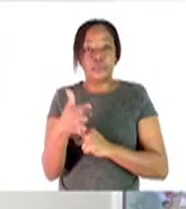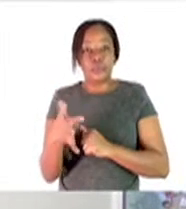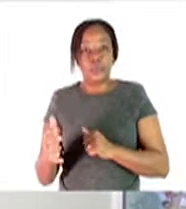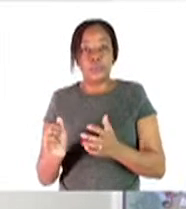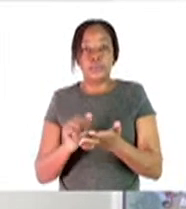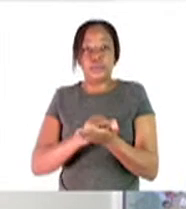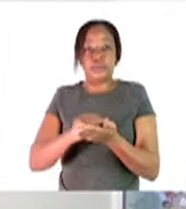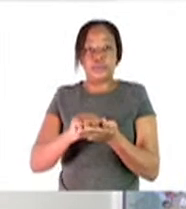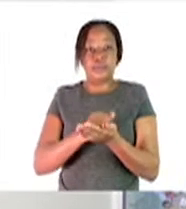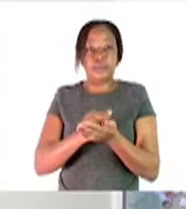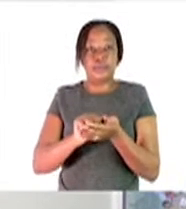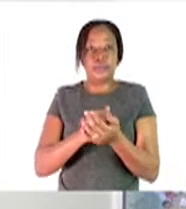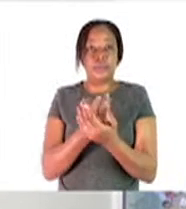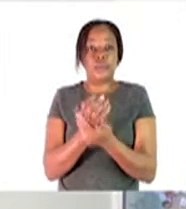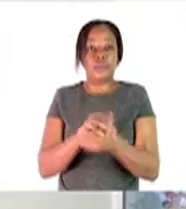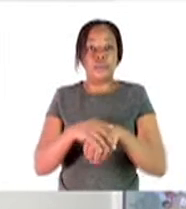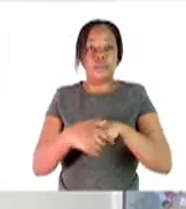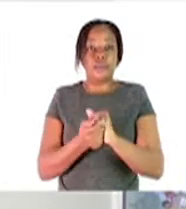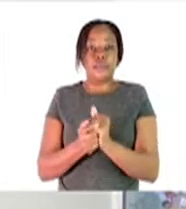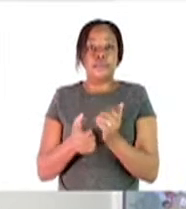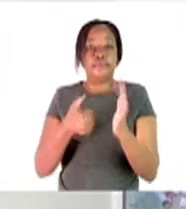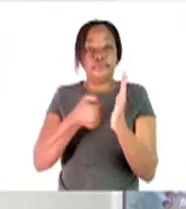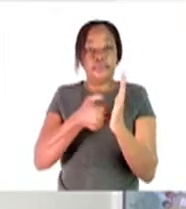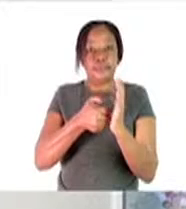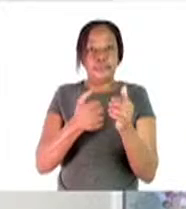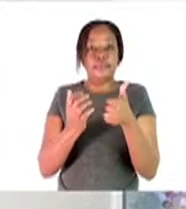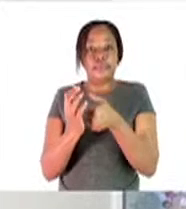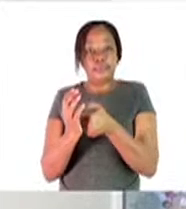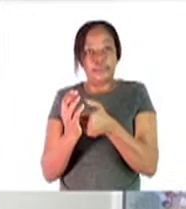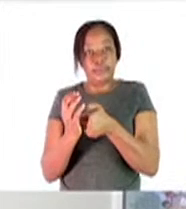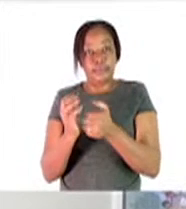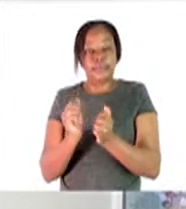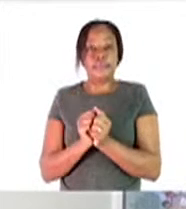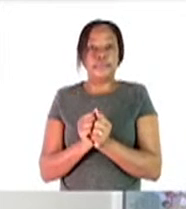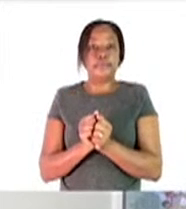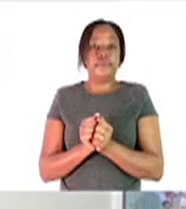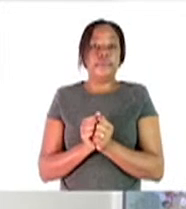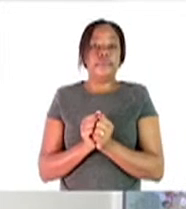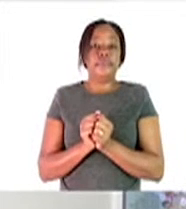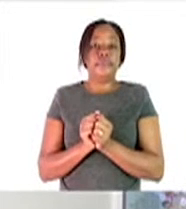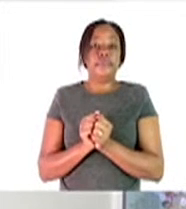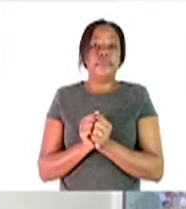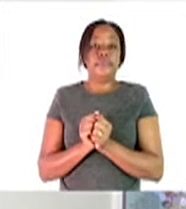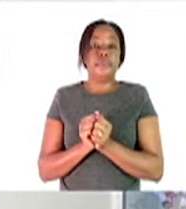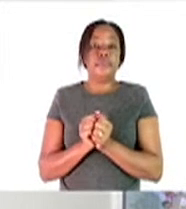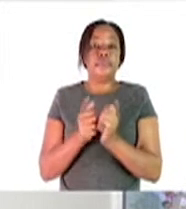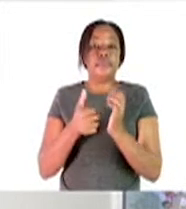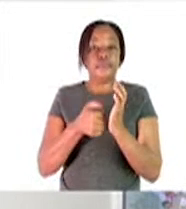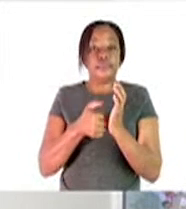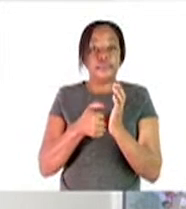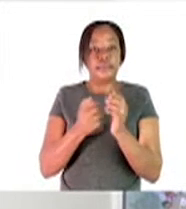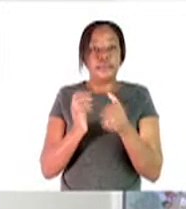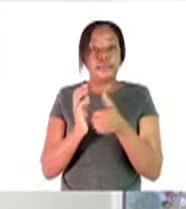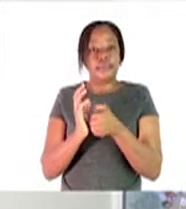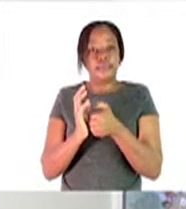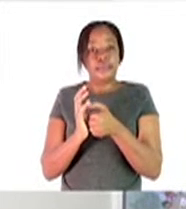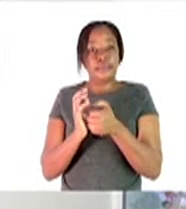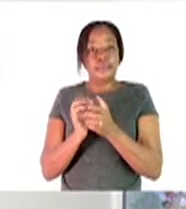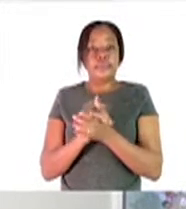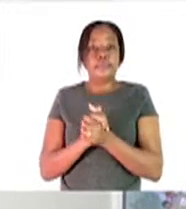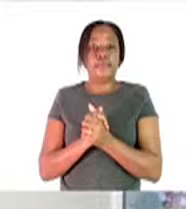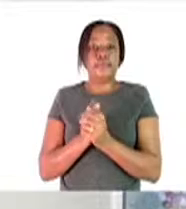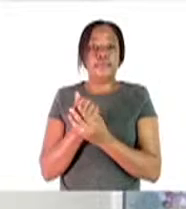And remember, if you have the sanitizer, always sanitize your hands. Take it with me if you have it at